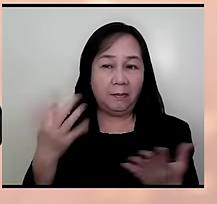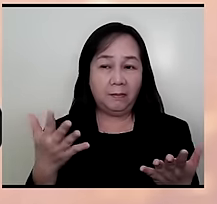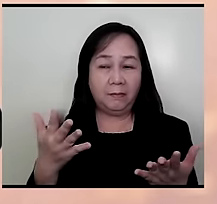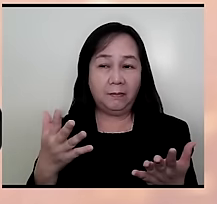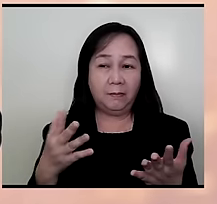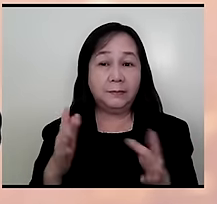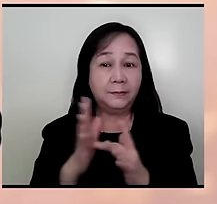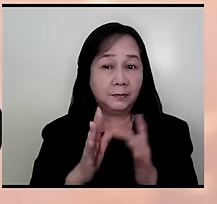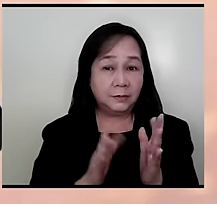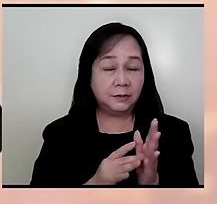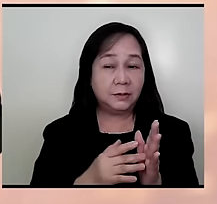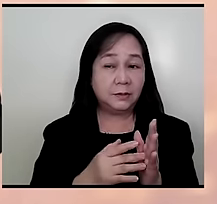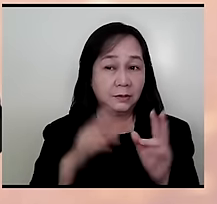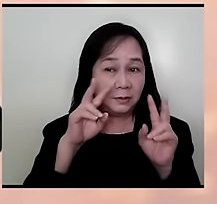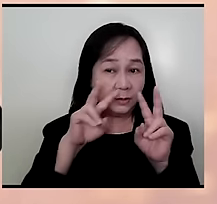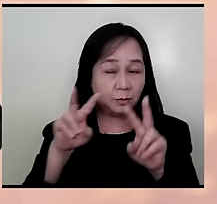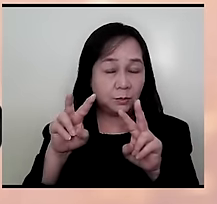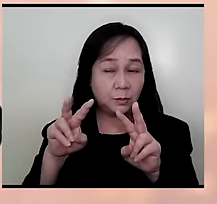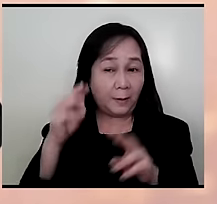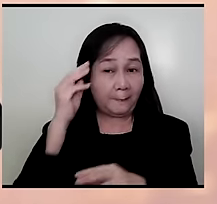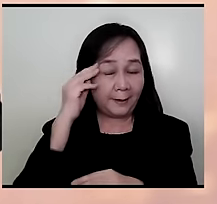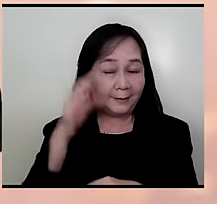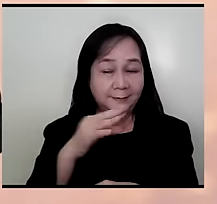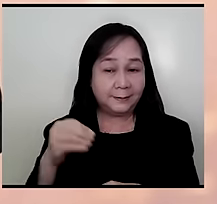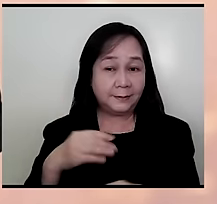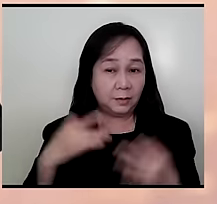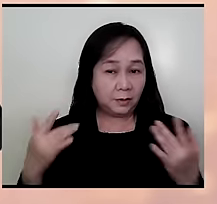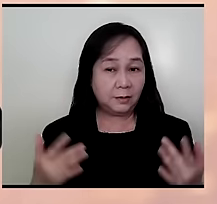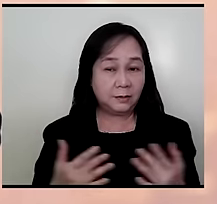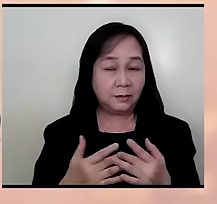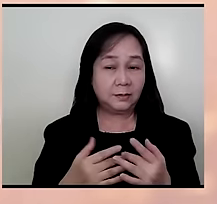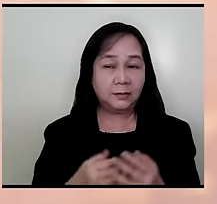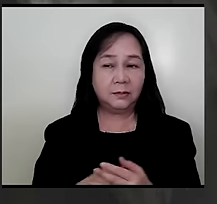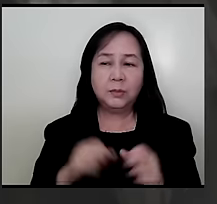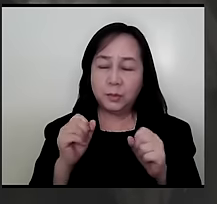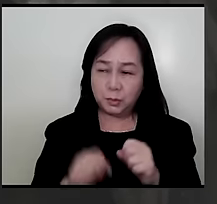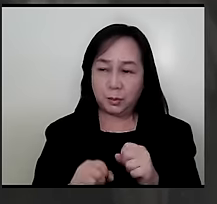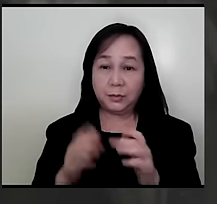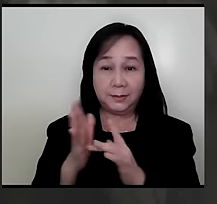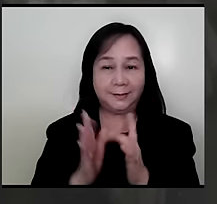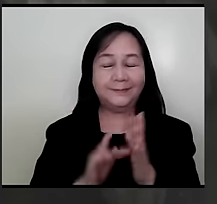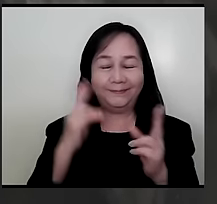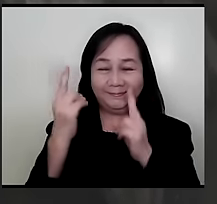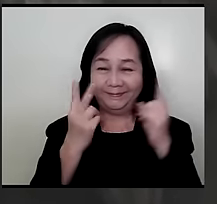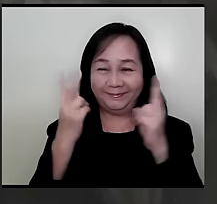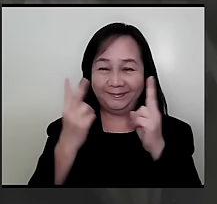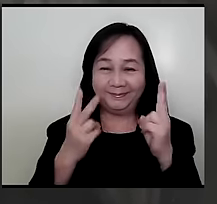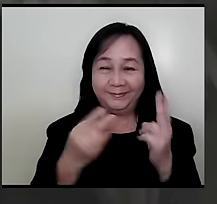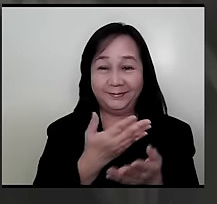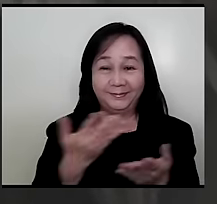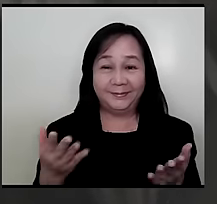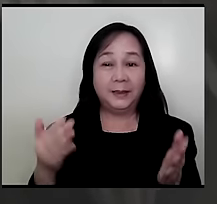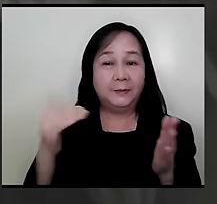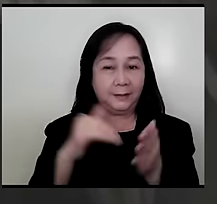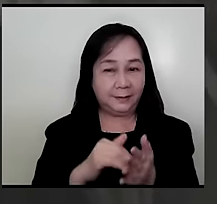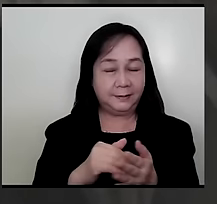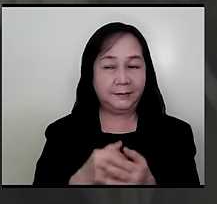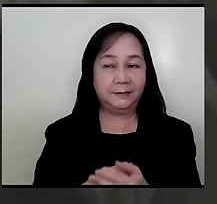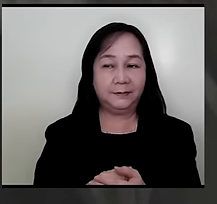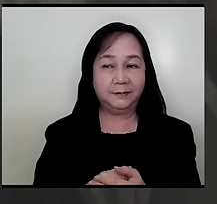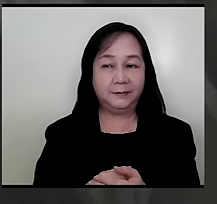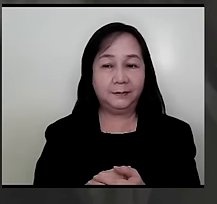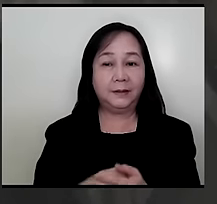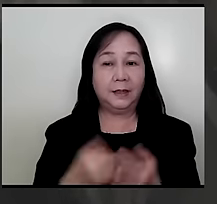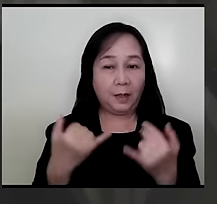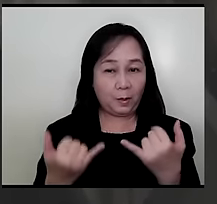our mind and heart, brothers and sisters, and so He visits them again. This time, He shows Thomas his